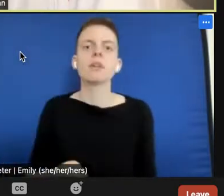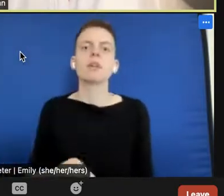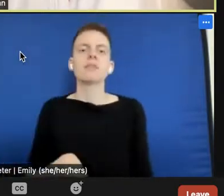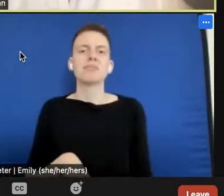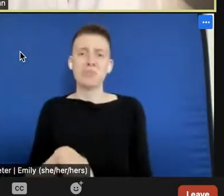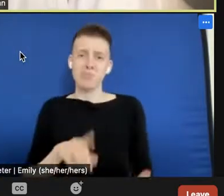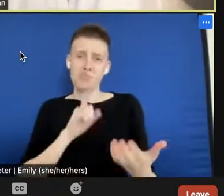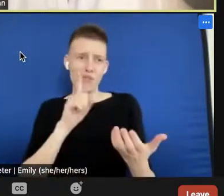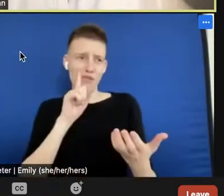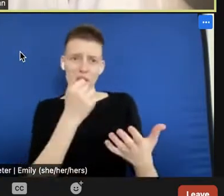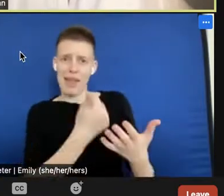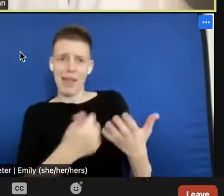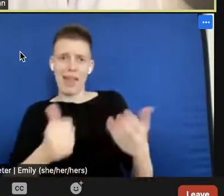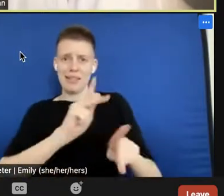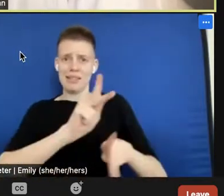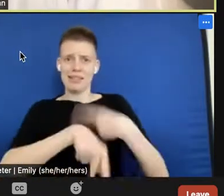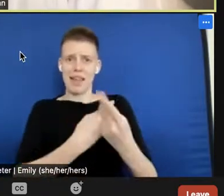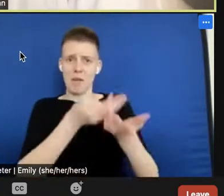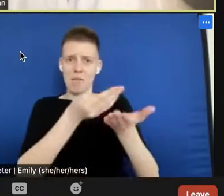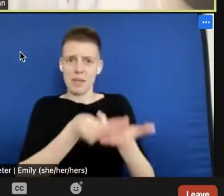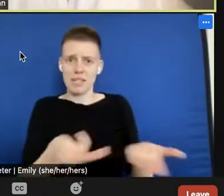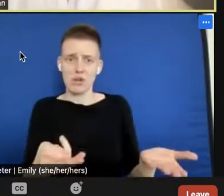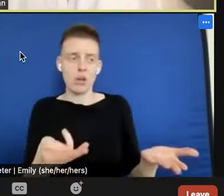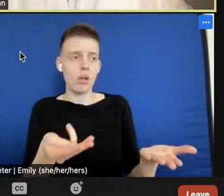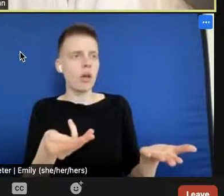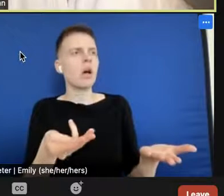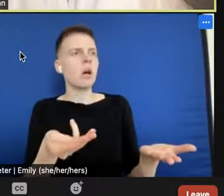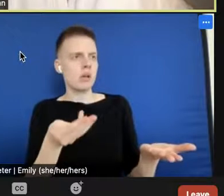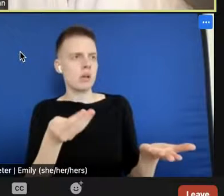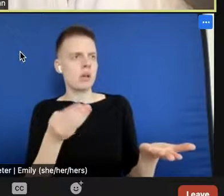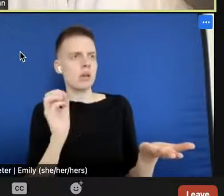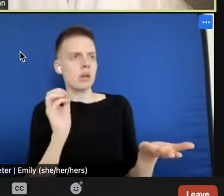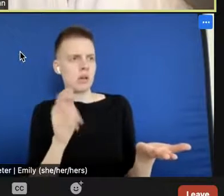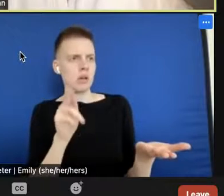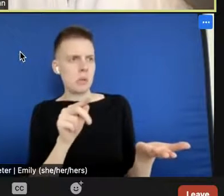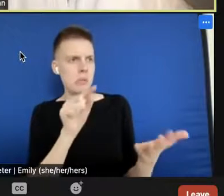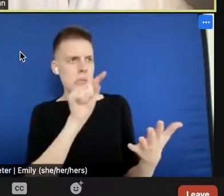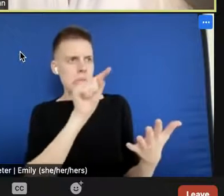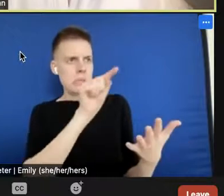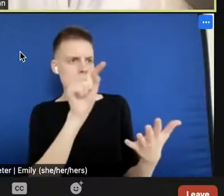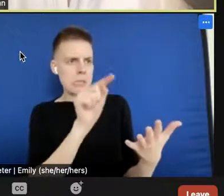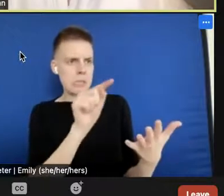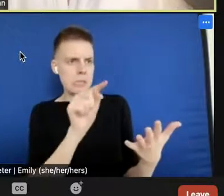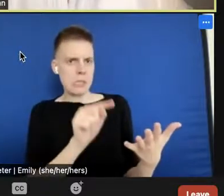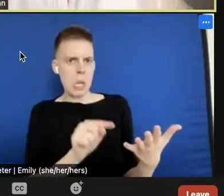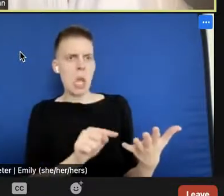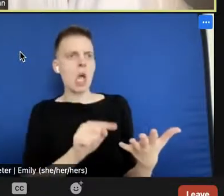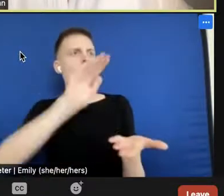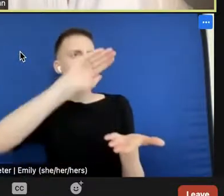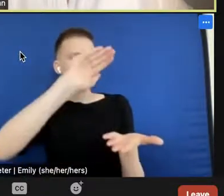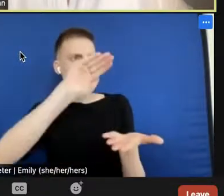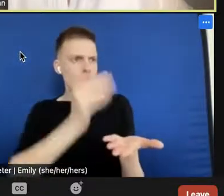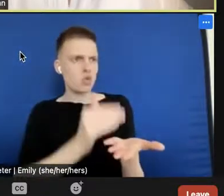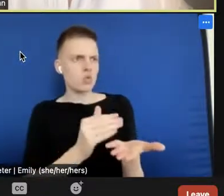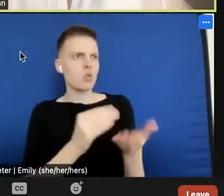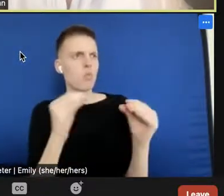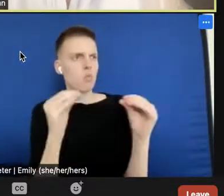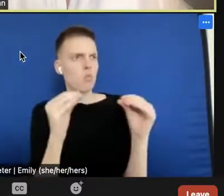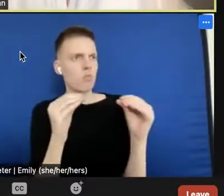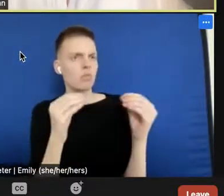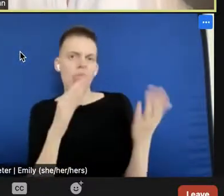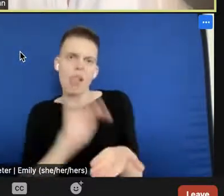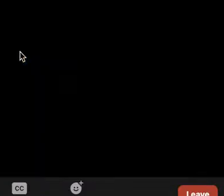learning materials, is that we're saying that, okay, well, we've made it less complex. We've addressed 1 or